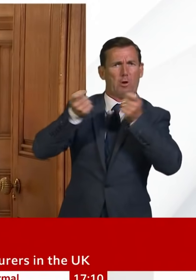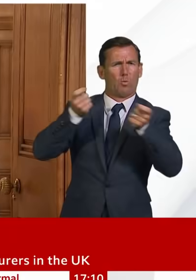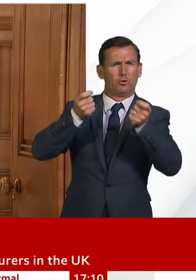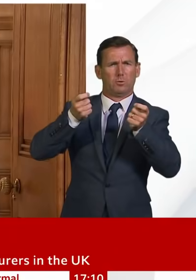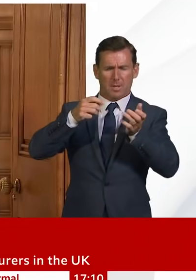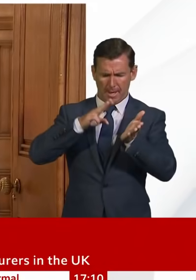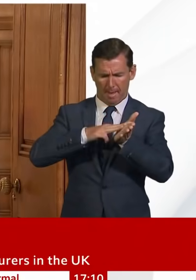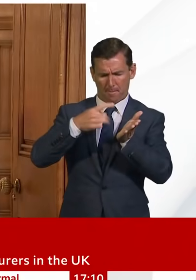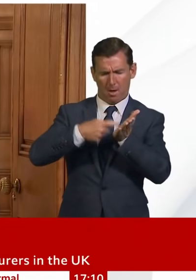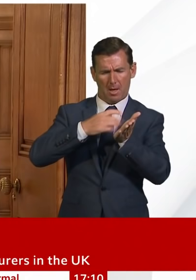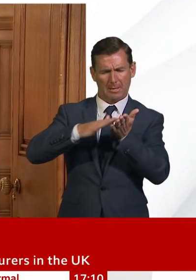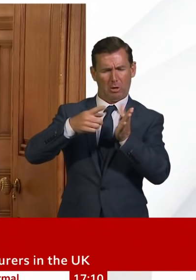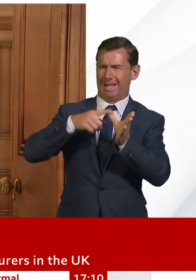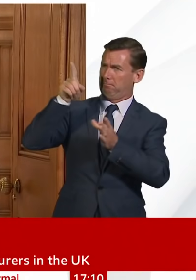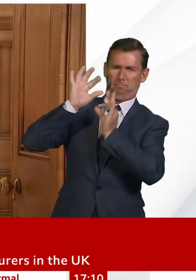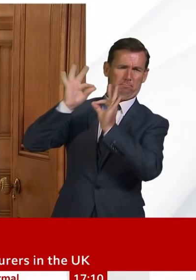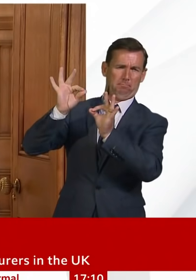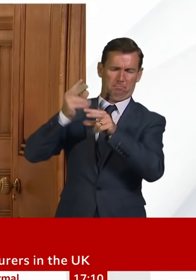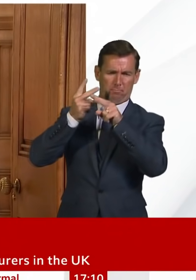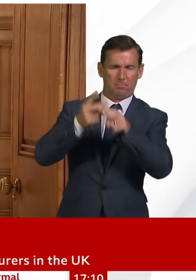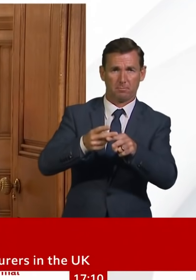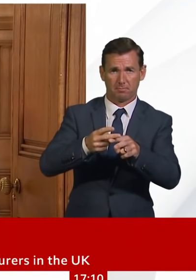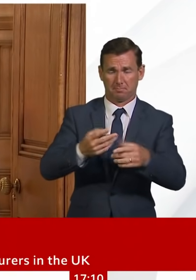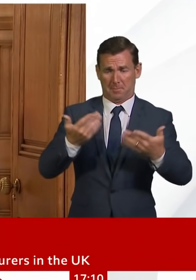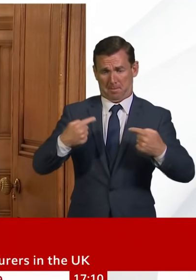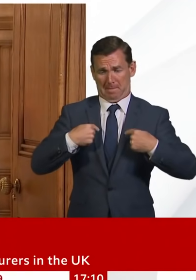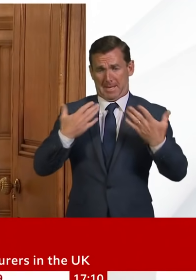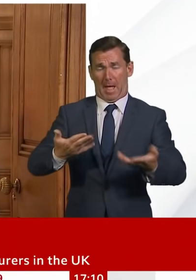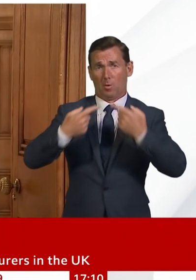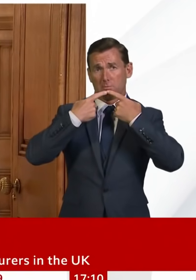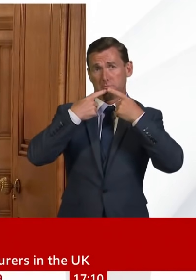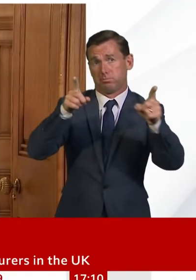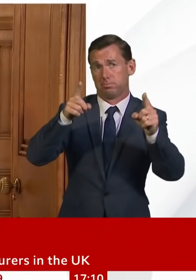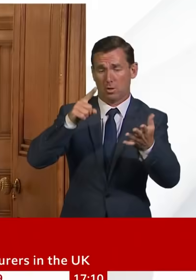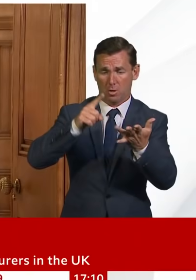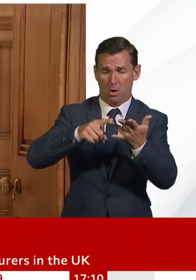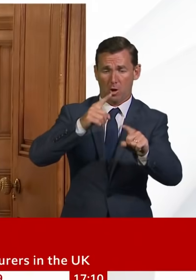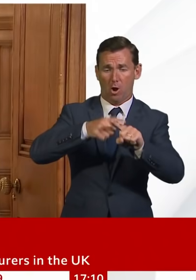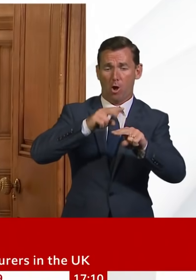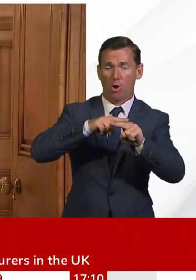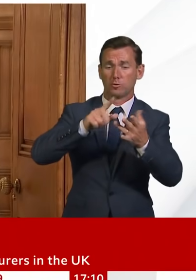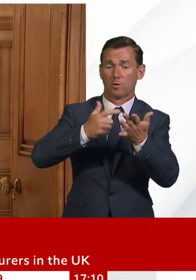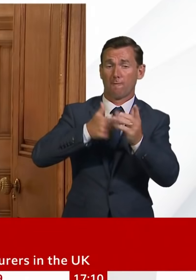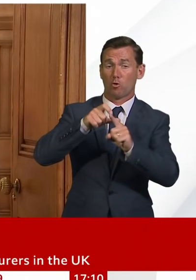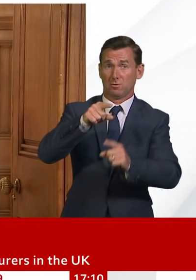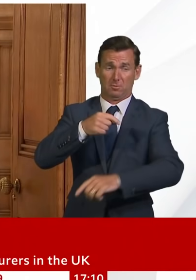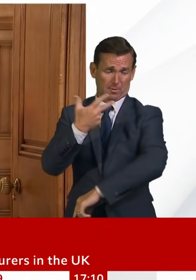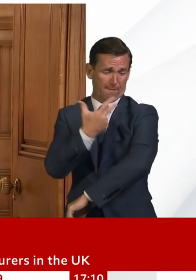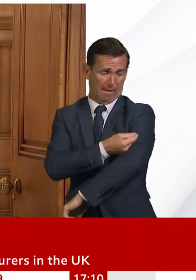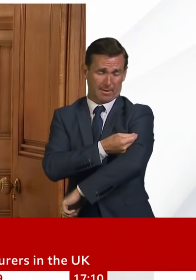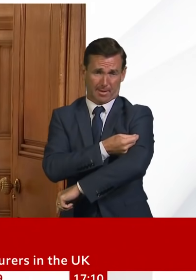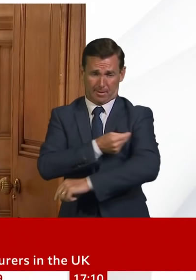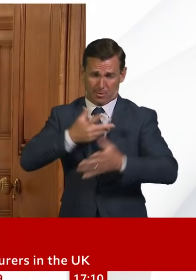a result, I can announce that the vaccine from the Oxford project will be trialled in